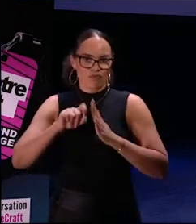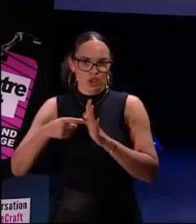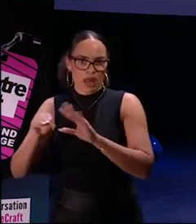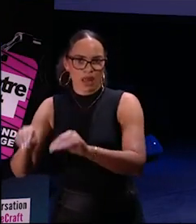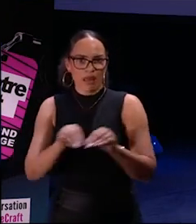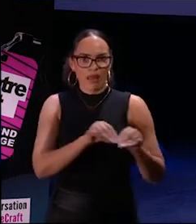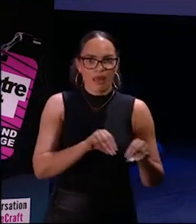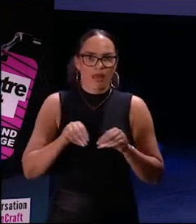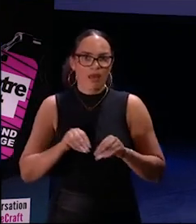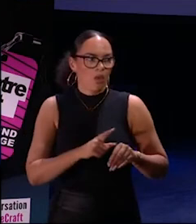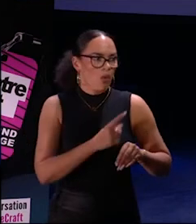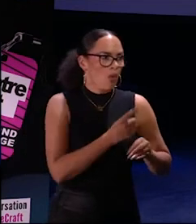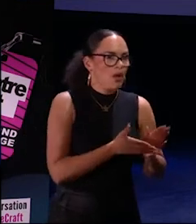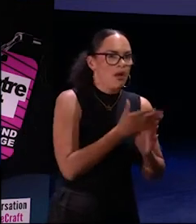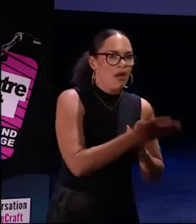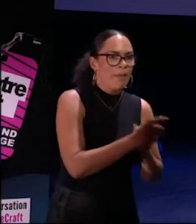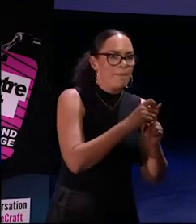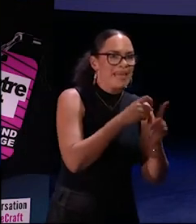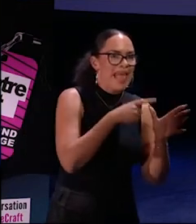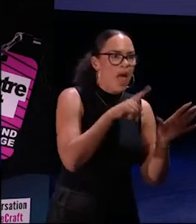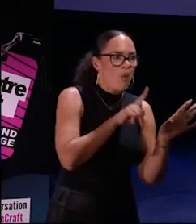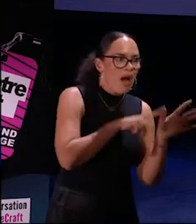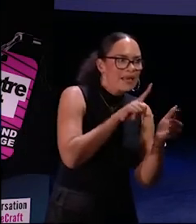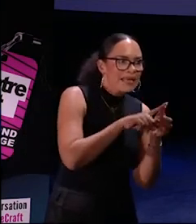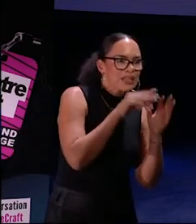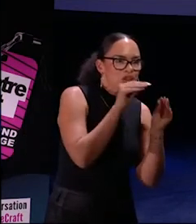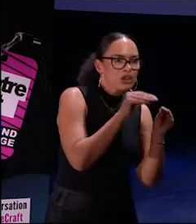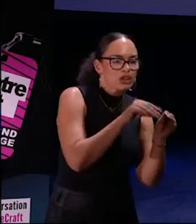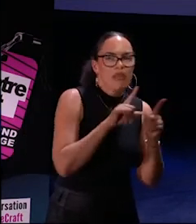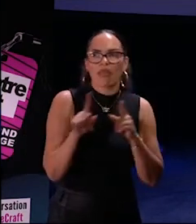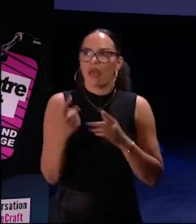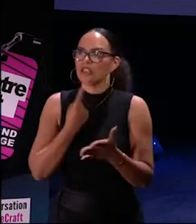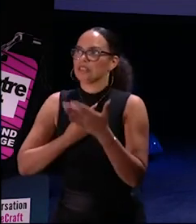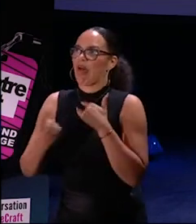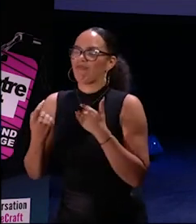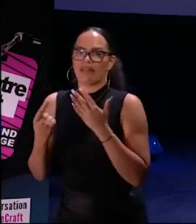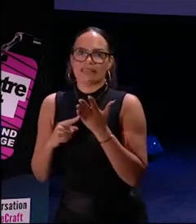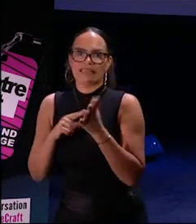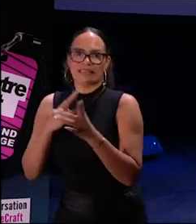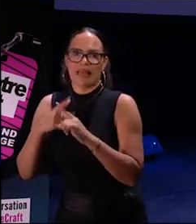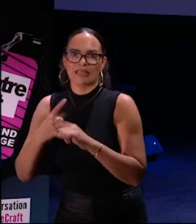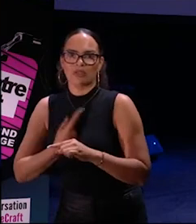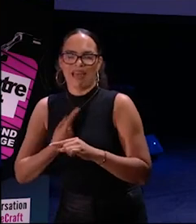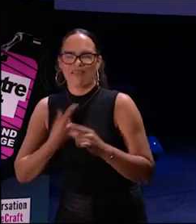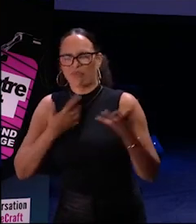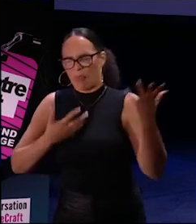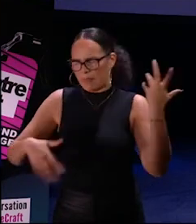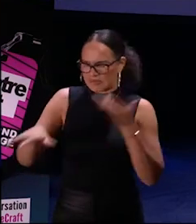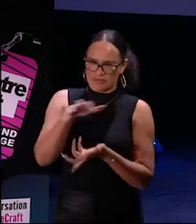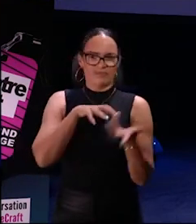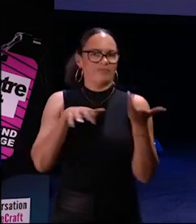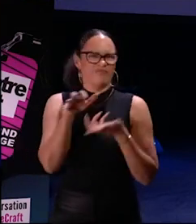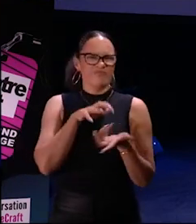you're doing some teaching and that's PAYE, and then you're doing some work of your own and that's Schedule D, and it's just, we're just a mess.